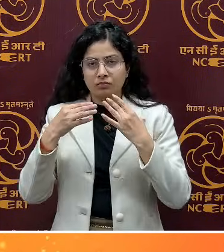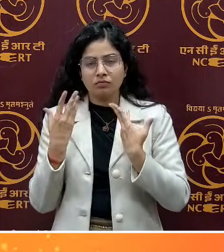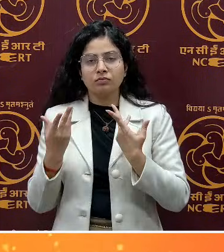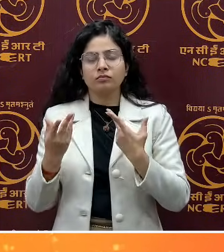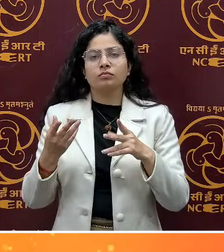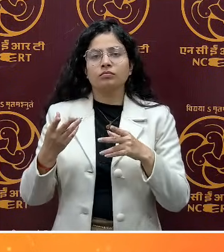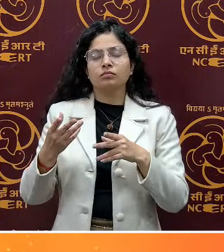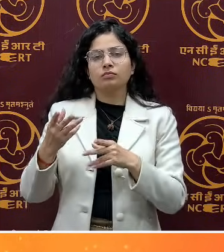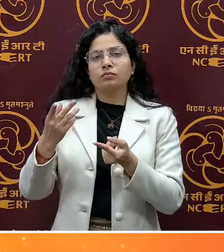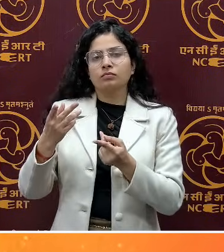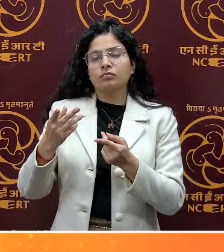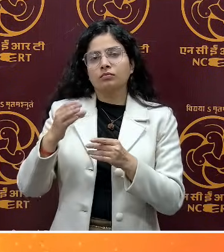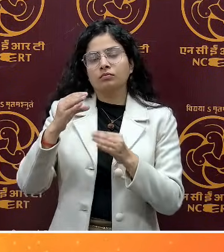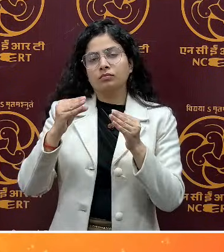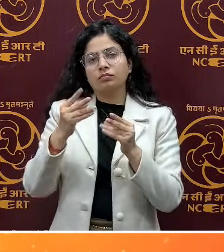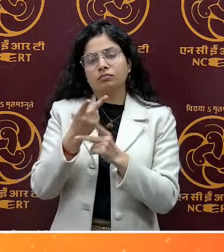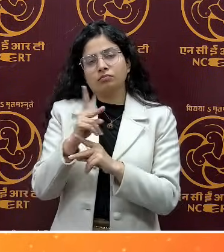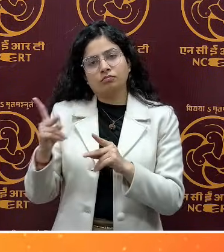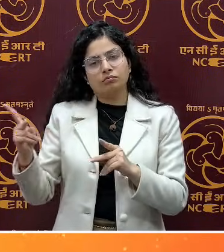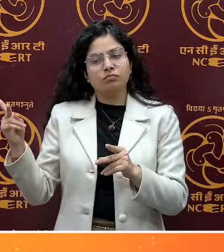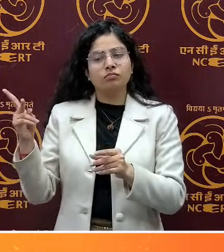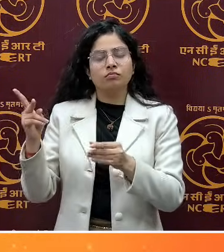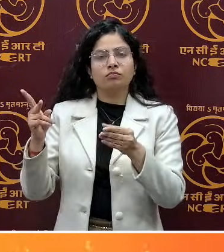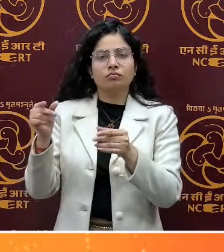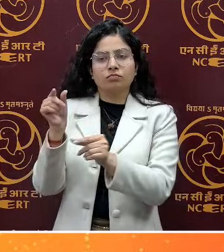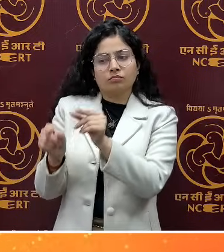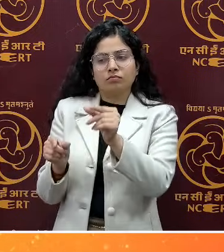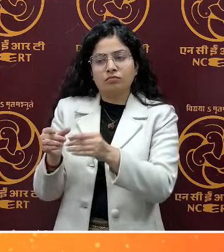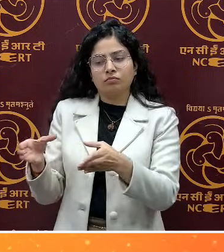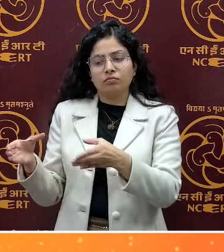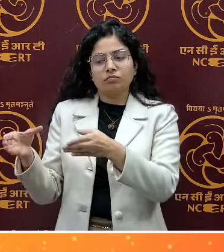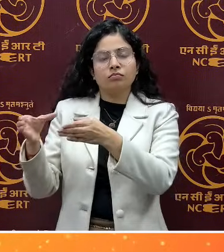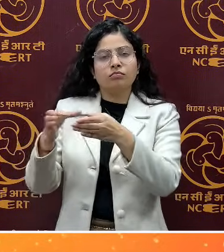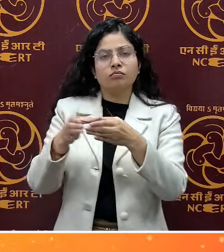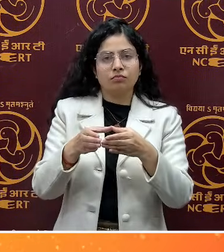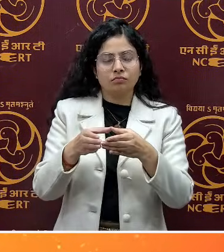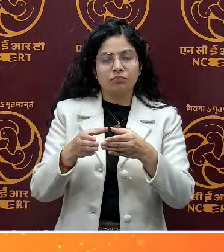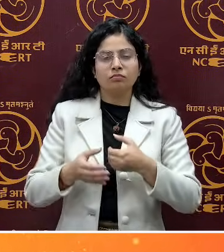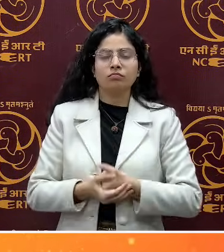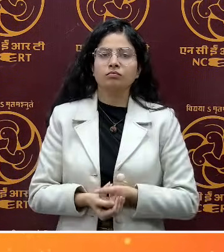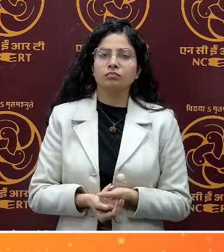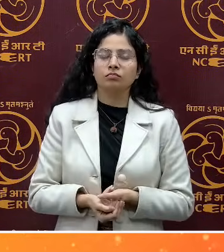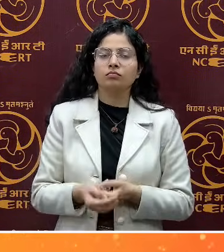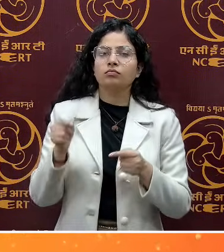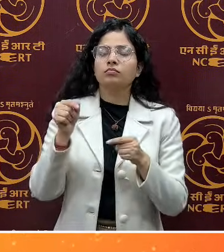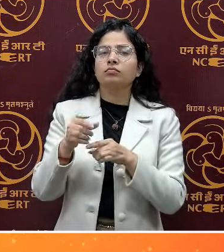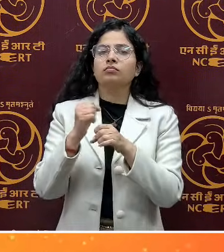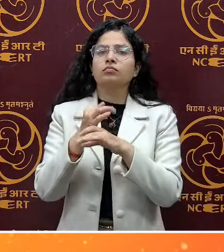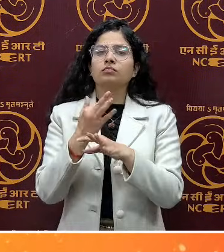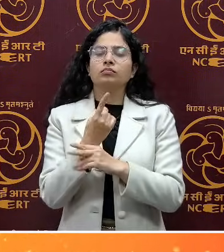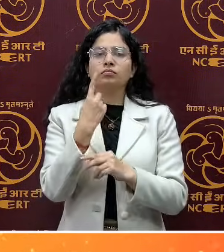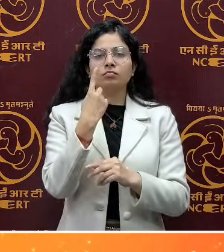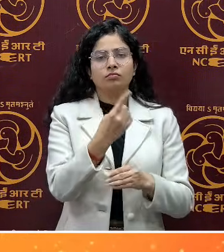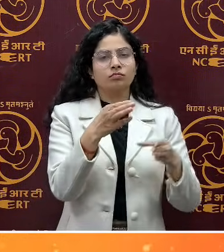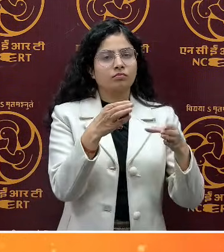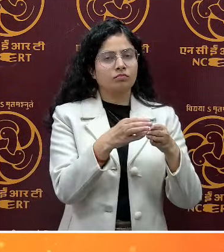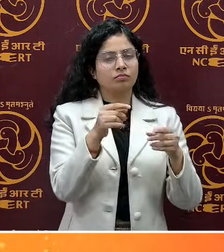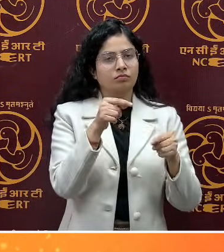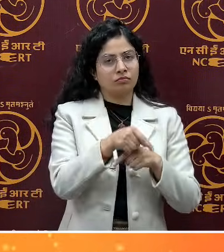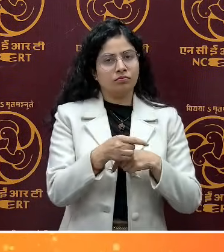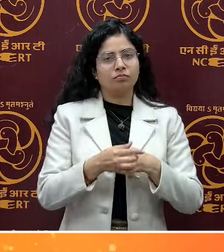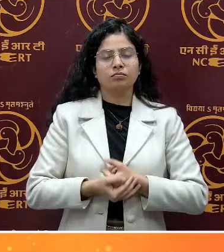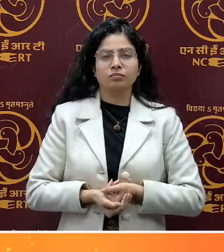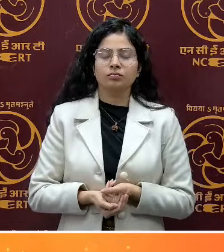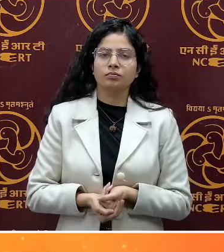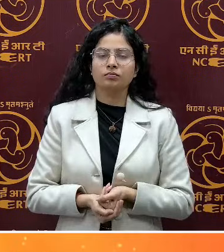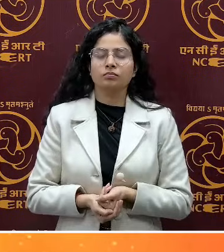buffaloes. Now different populations are living together. They make a community, right?